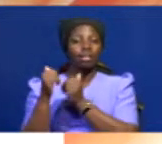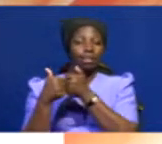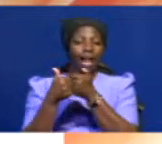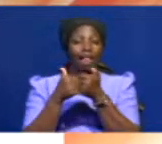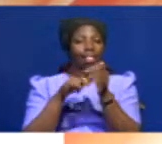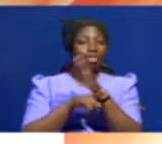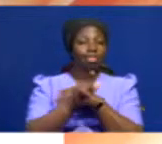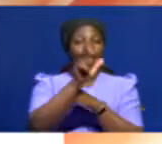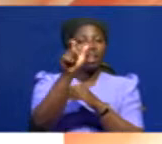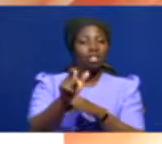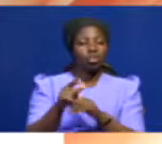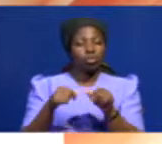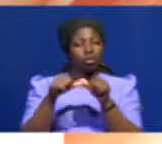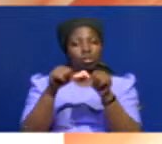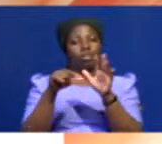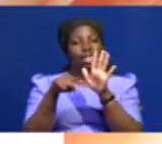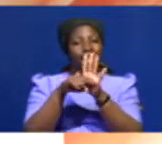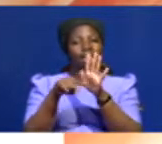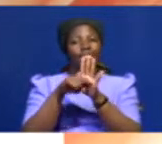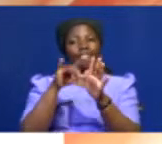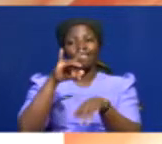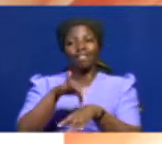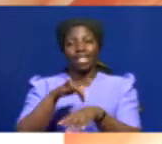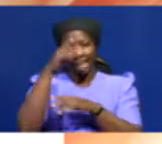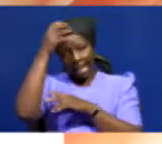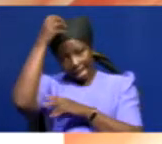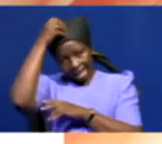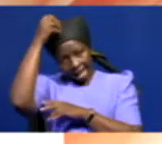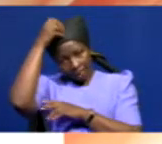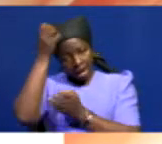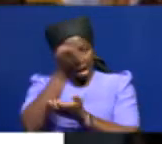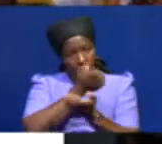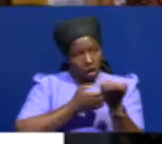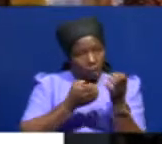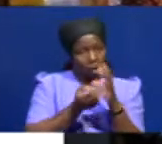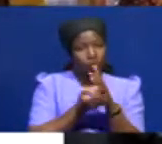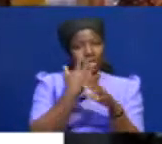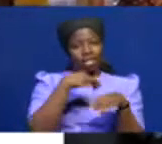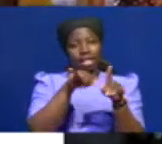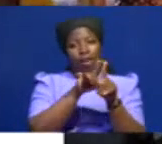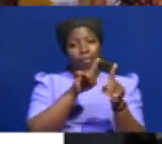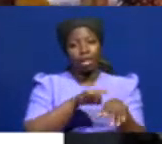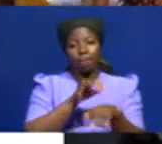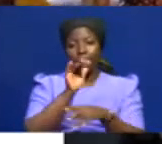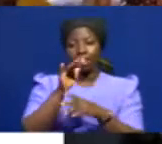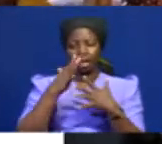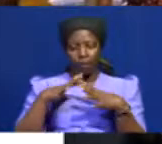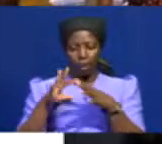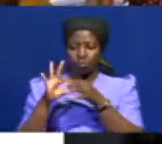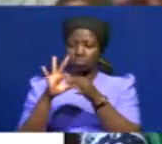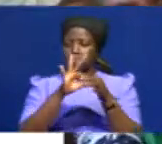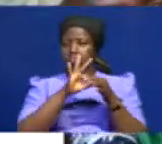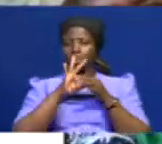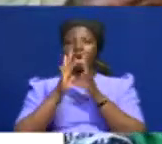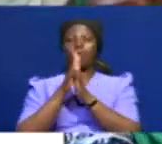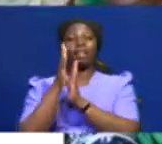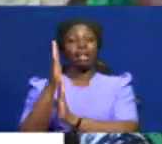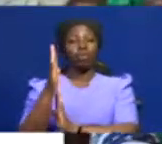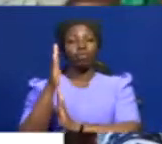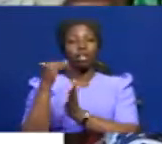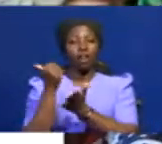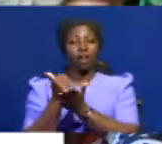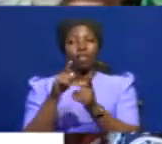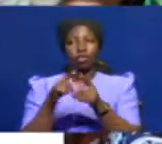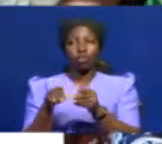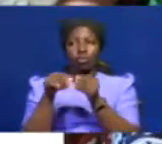to negatively affect Lamu's economic growth. Abubakar at the same time called on residents to collaborate with security officers to address